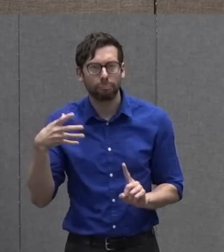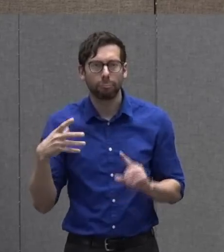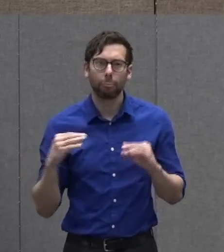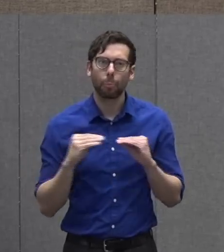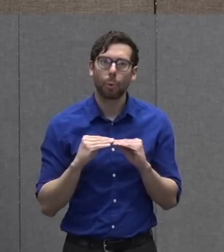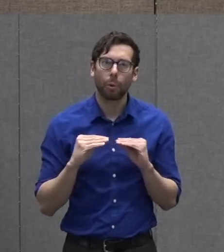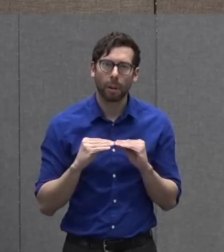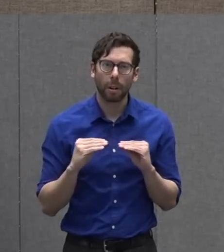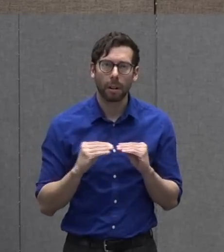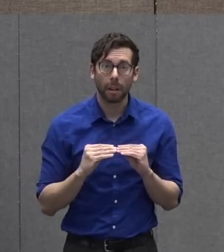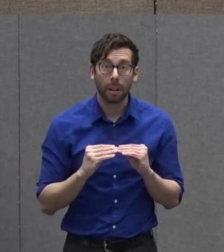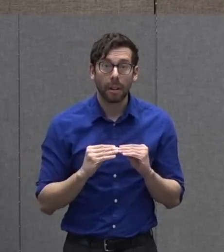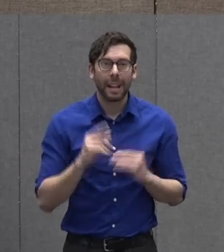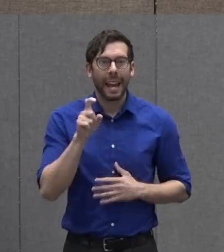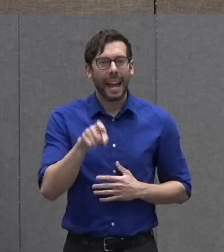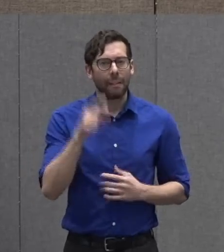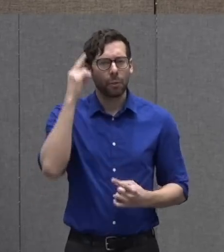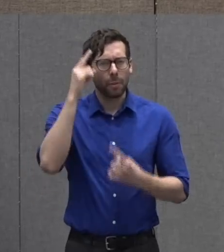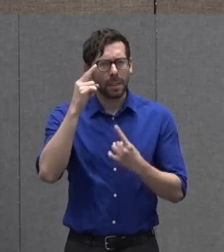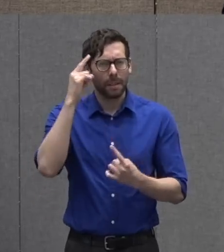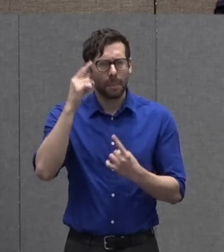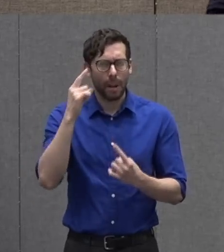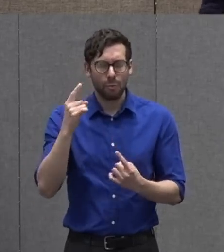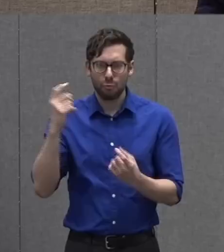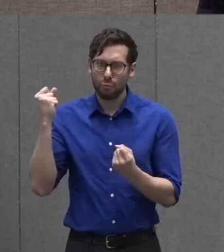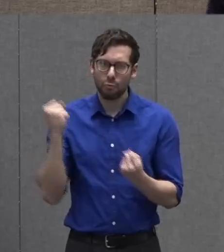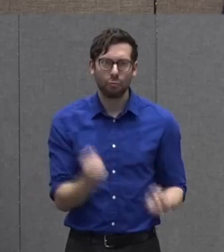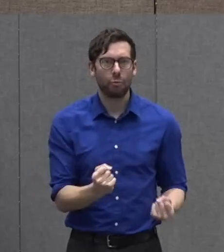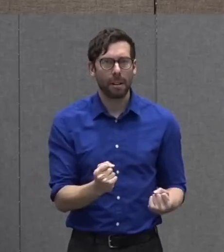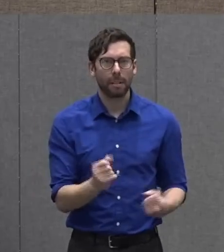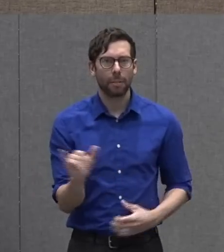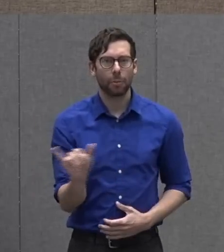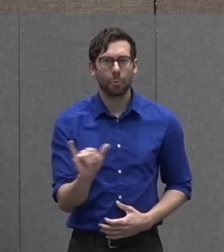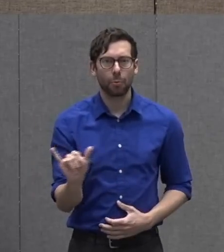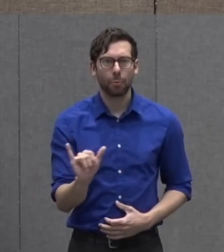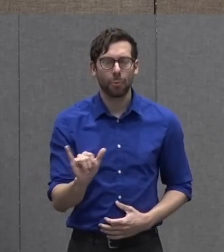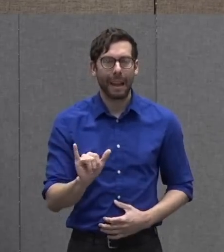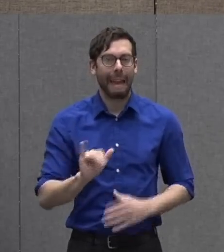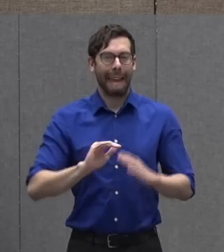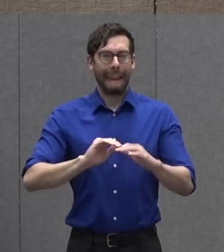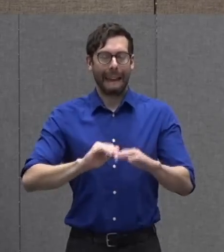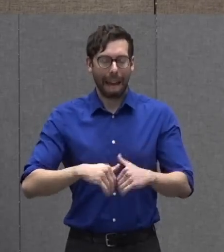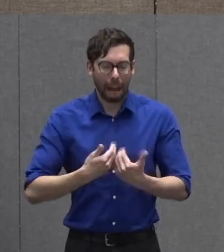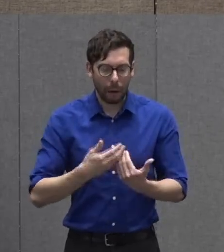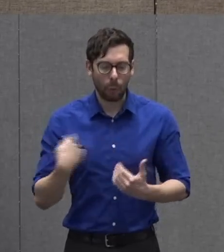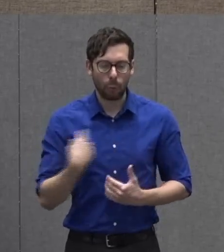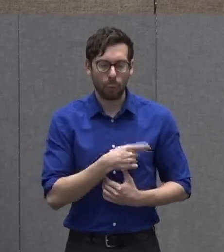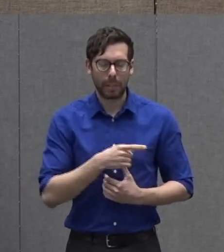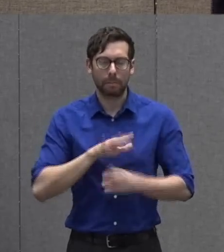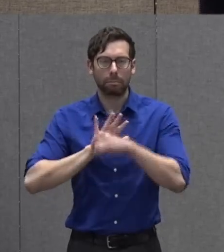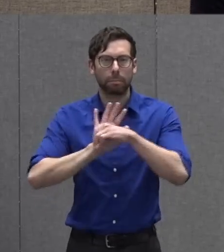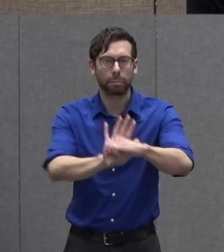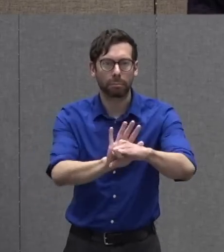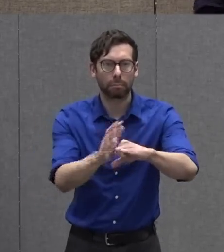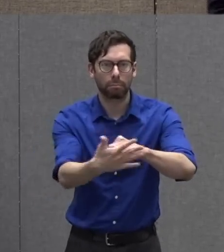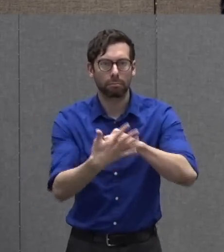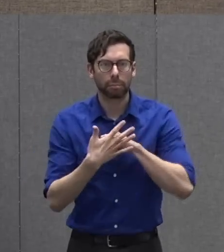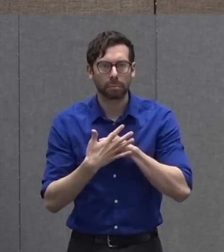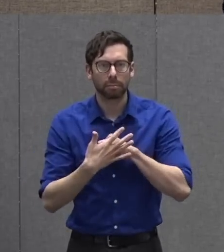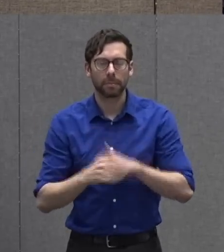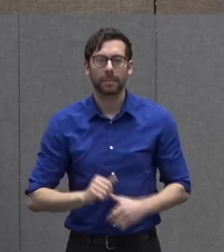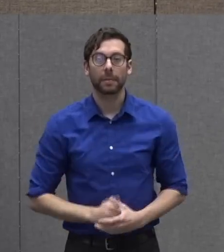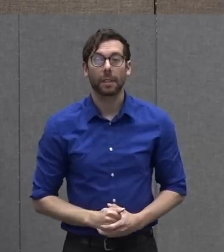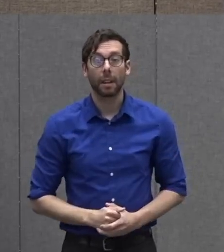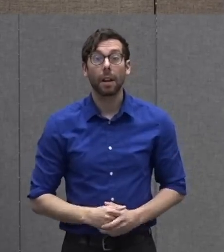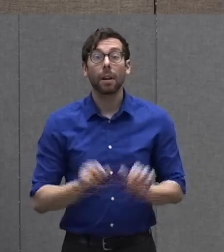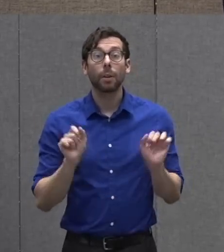our push or pull, and that's how we're pushing or pulling. So we can describe the strength of a push